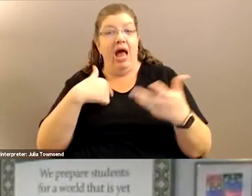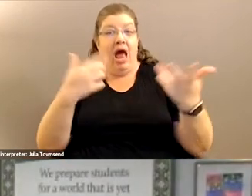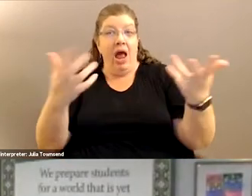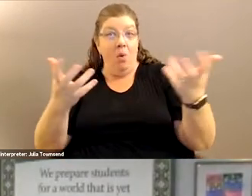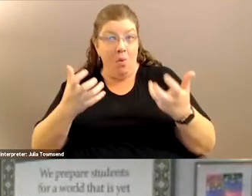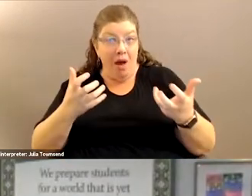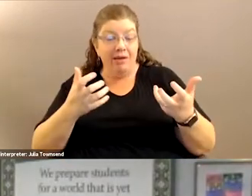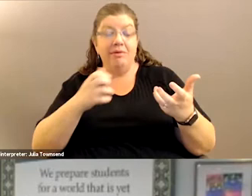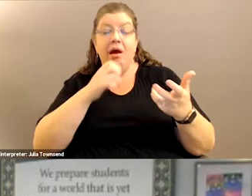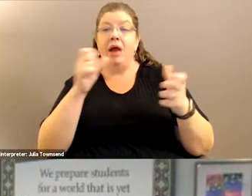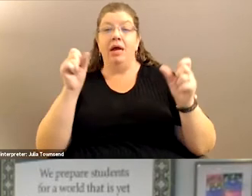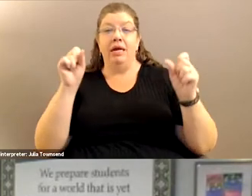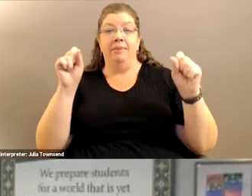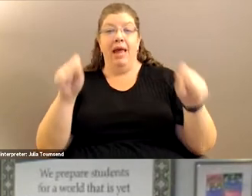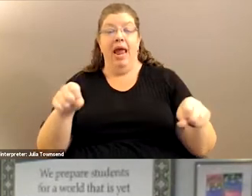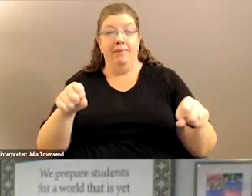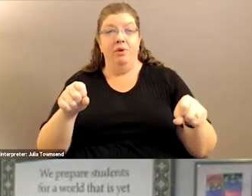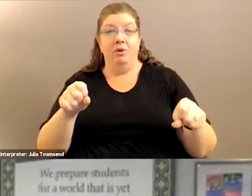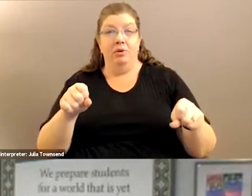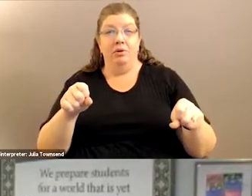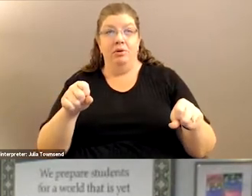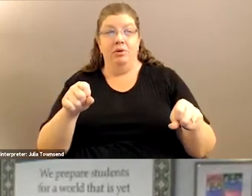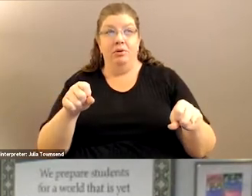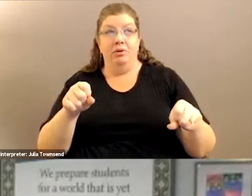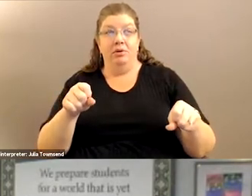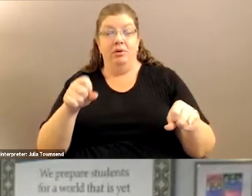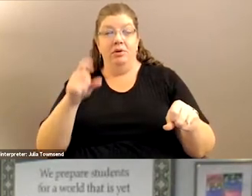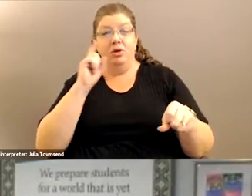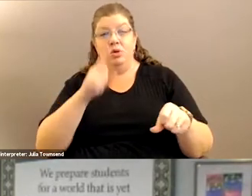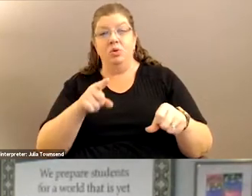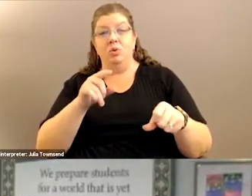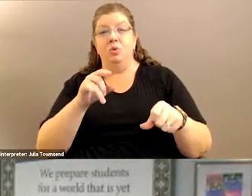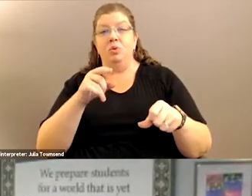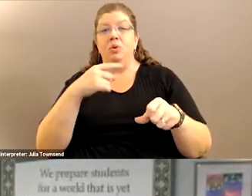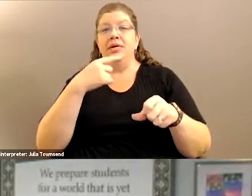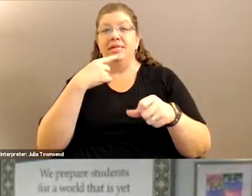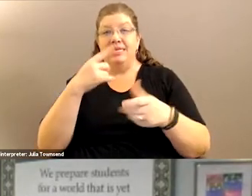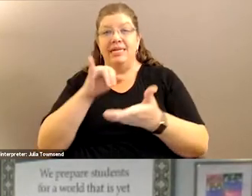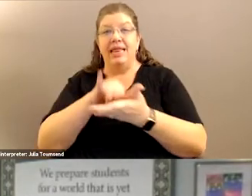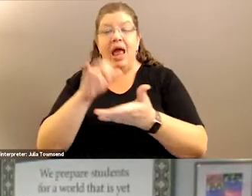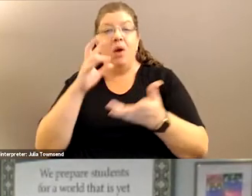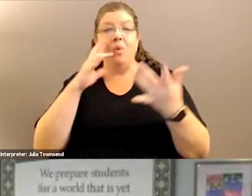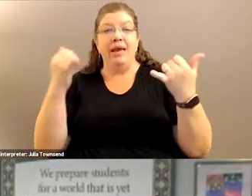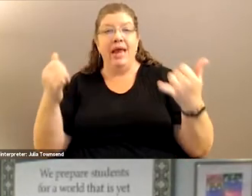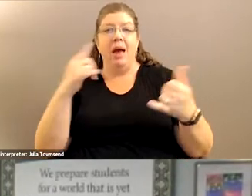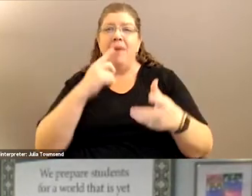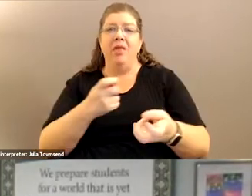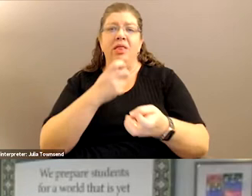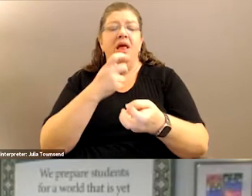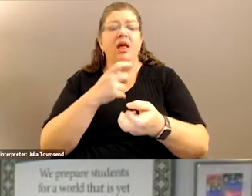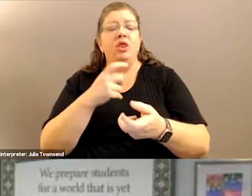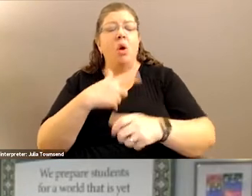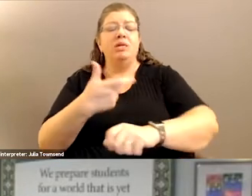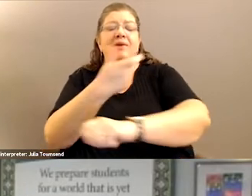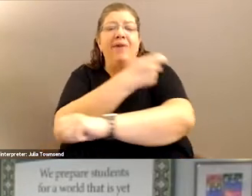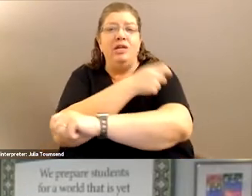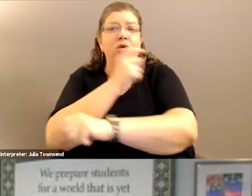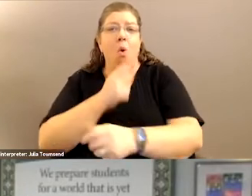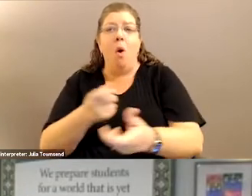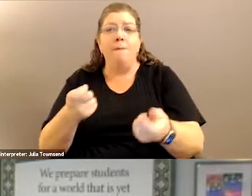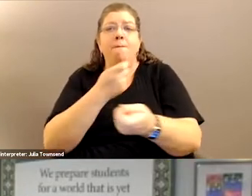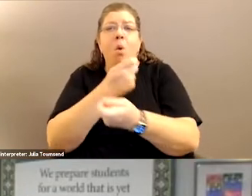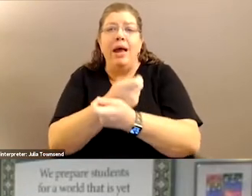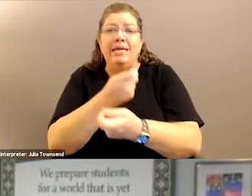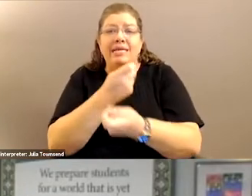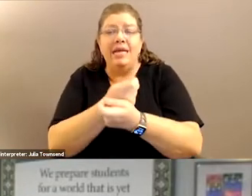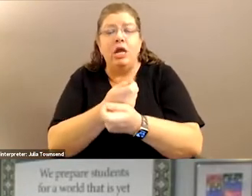i'm not going to be able to cite them right now but they are poison and prove me wrong